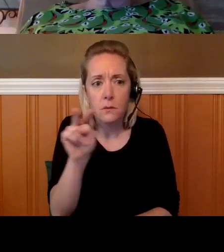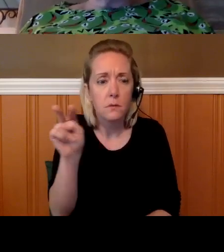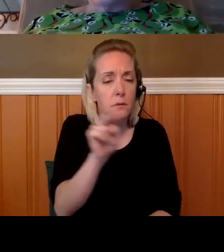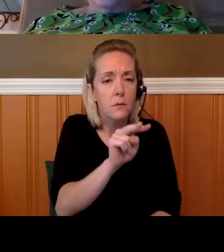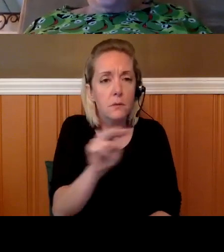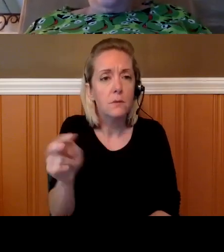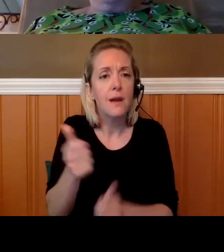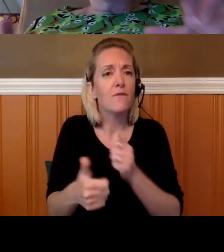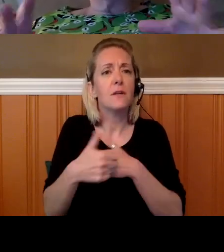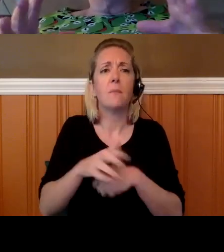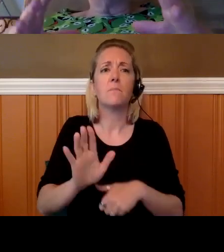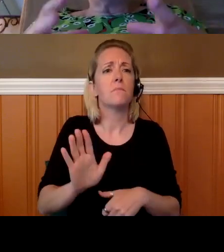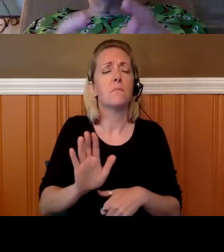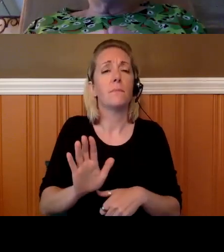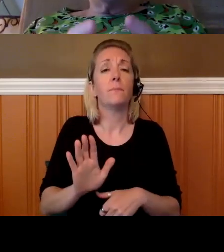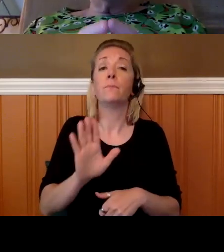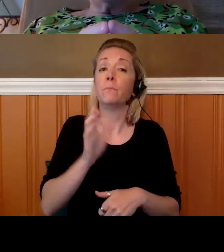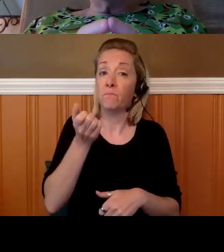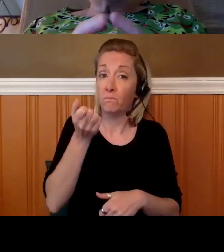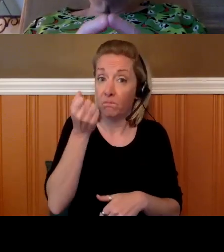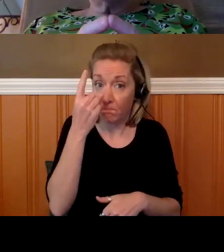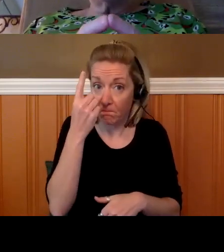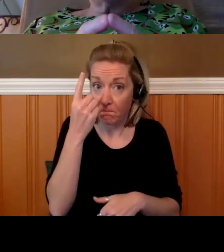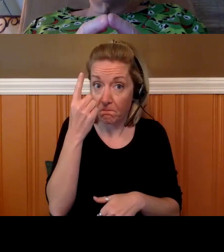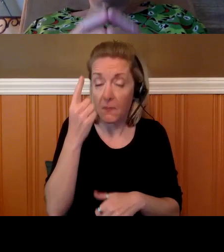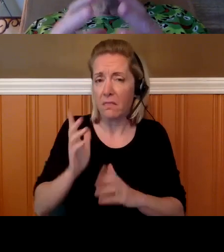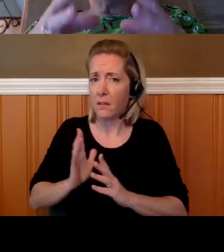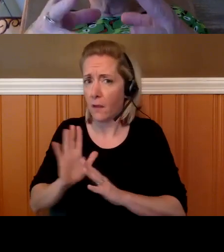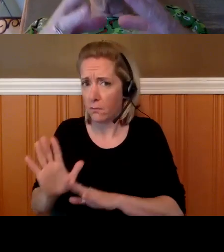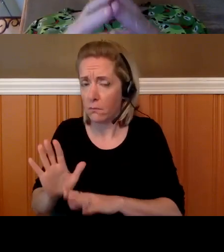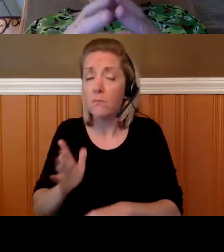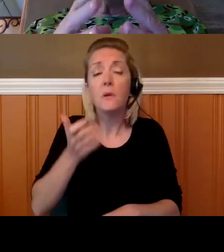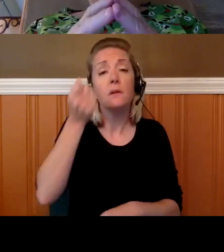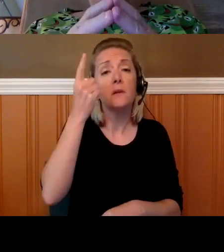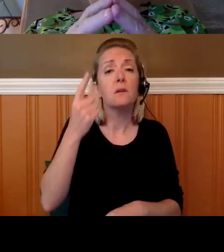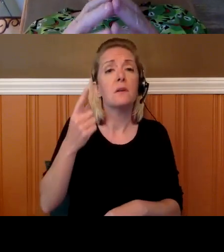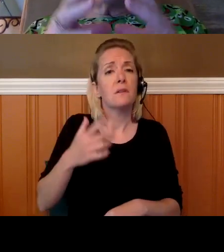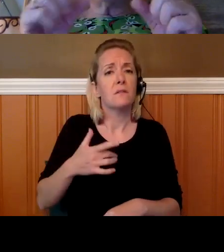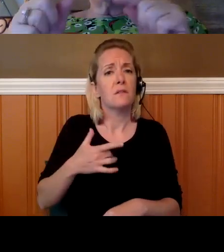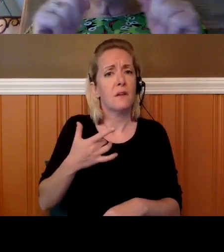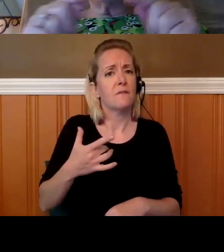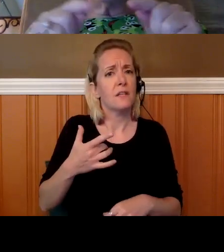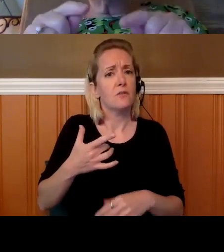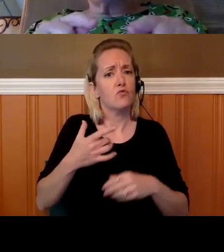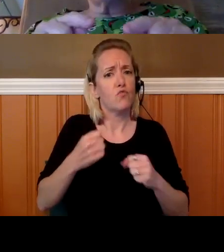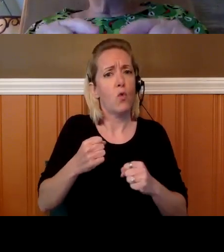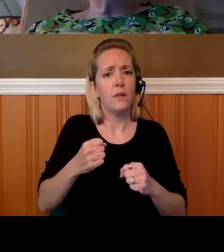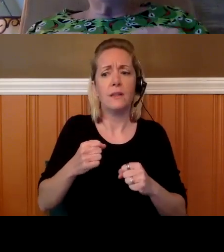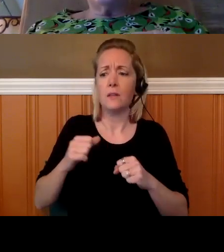strongly that we need to teach kids that these things are